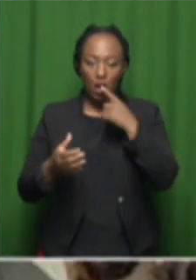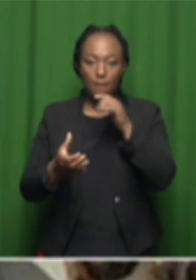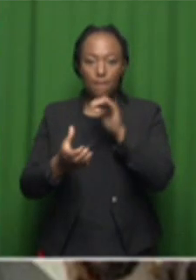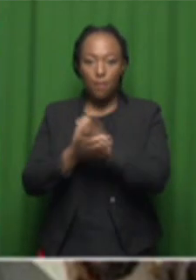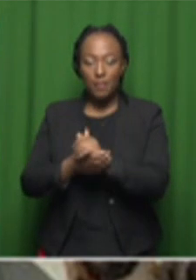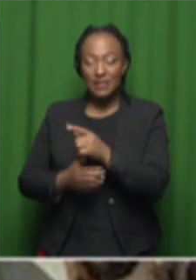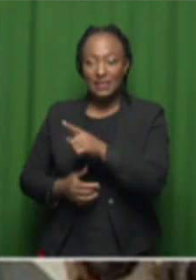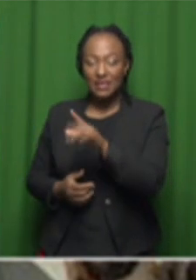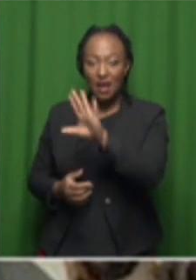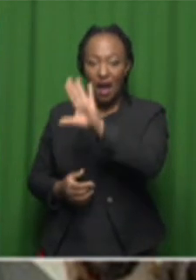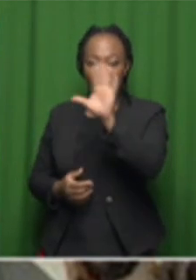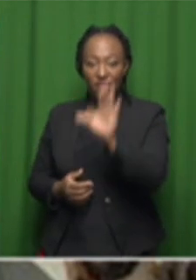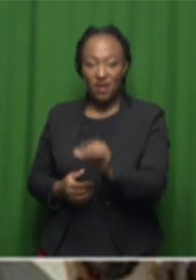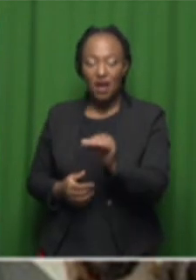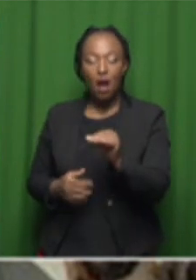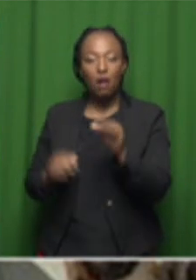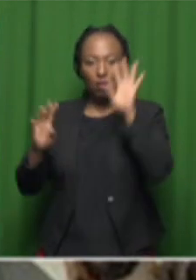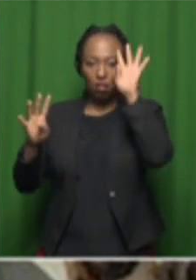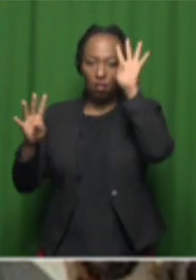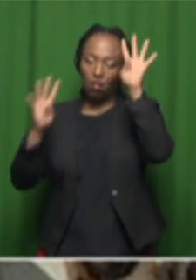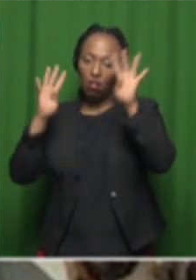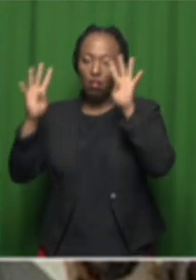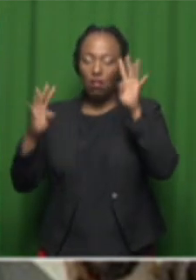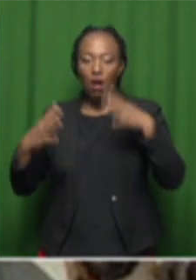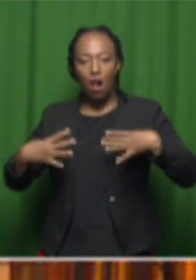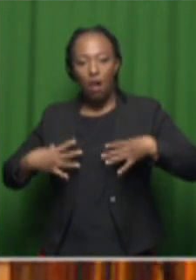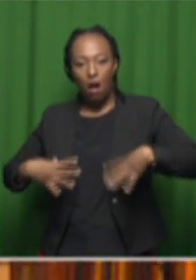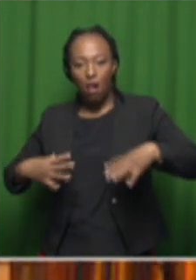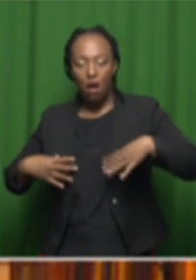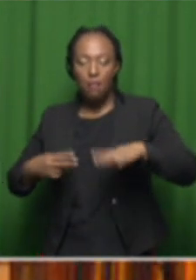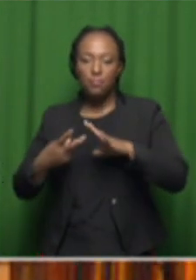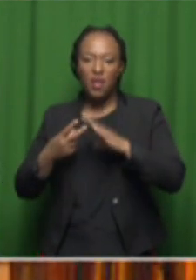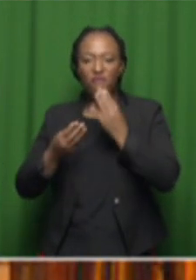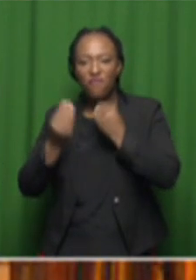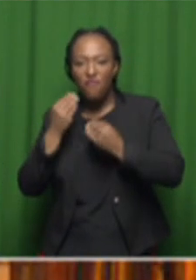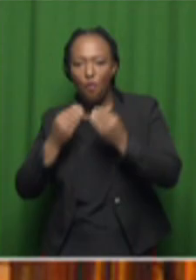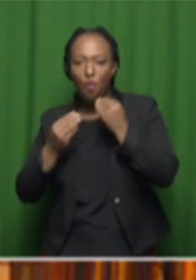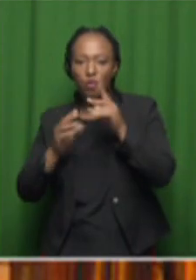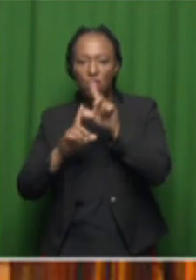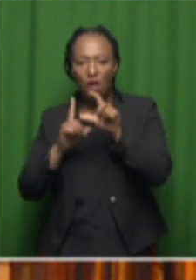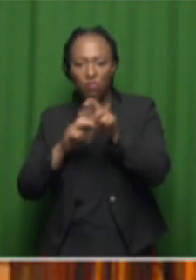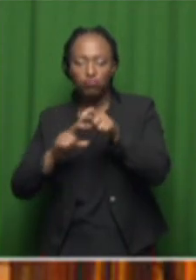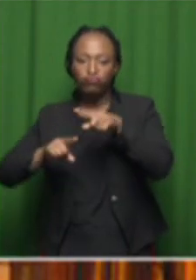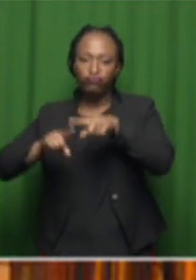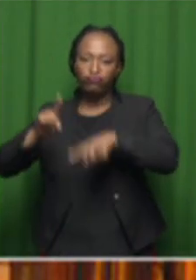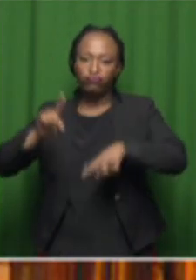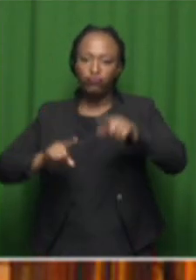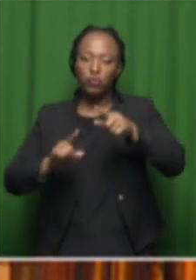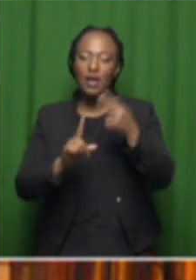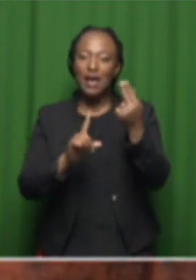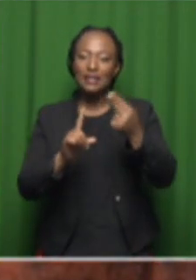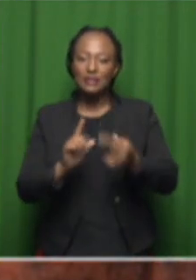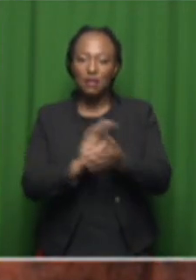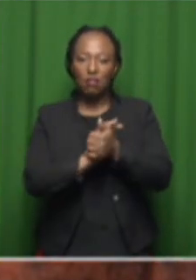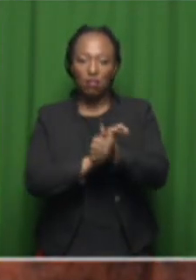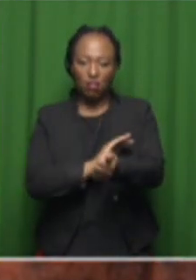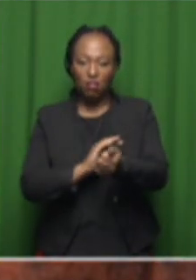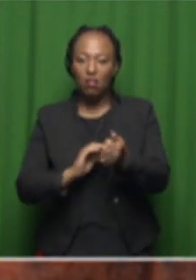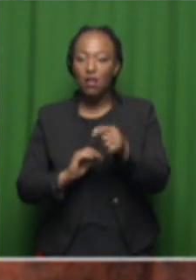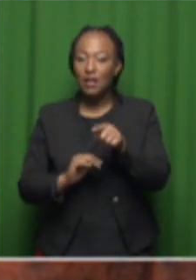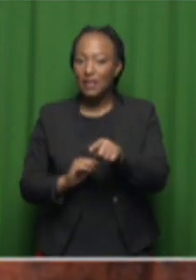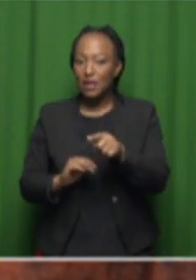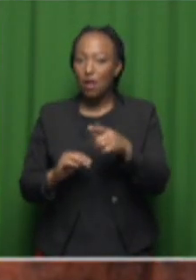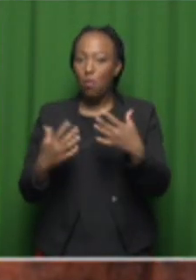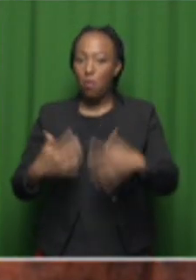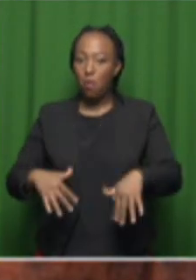African creativity, cuisine, showcasing the rich cultural diversity and artistic talent that the continent has to offer. So this market